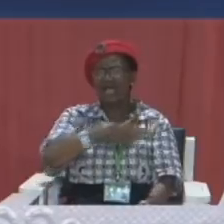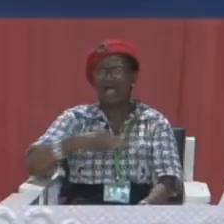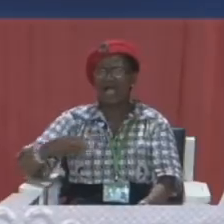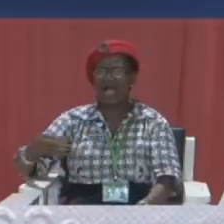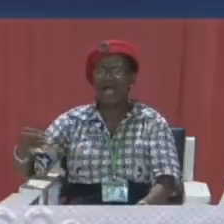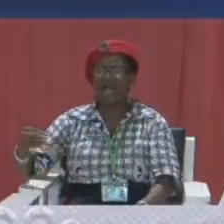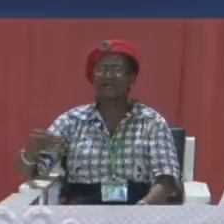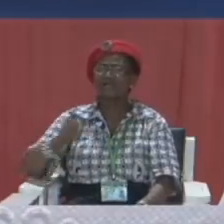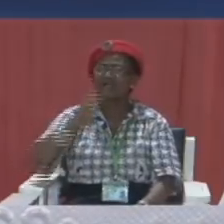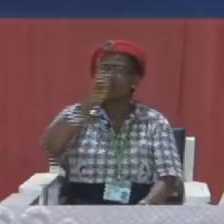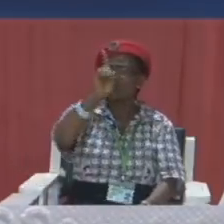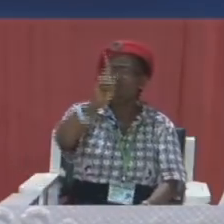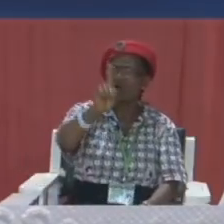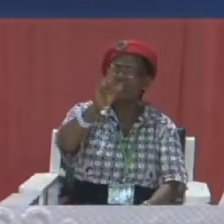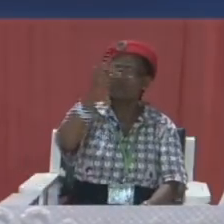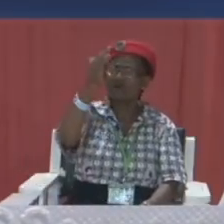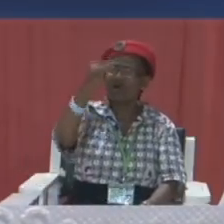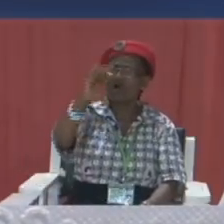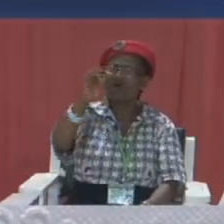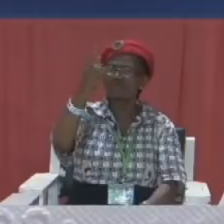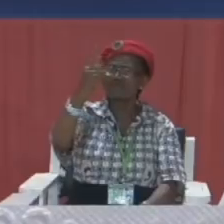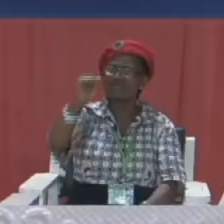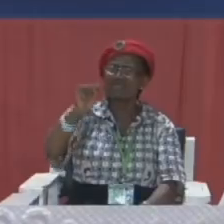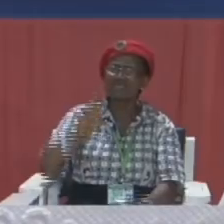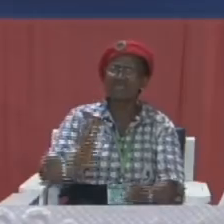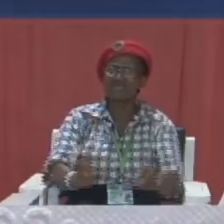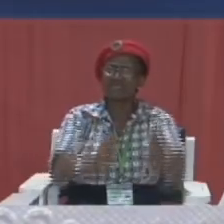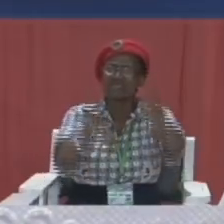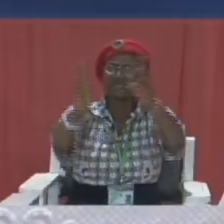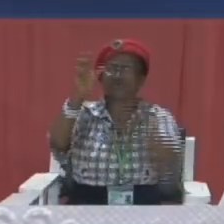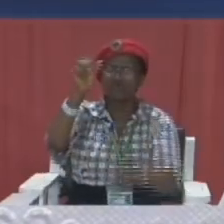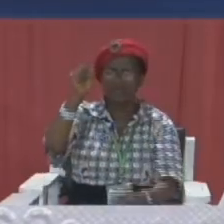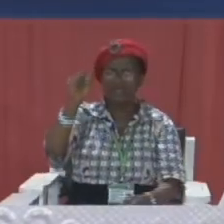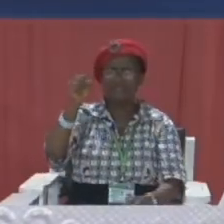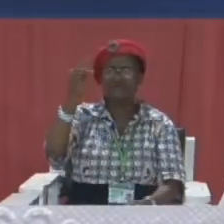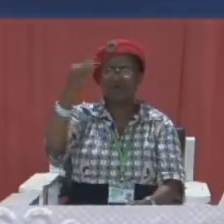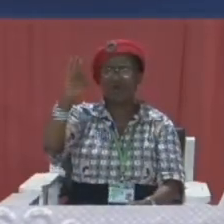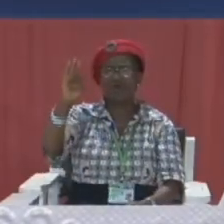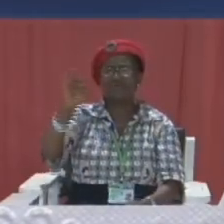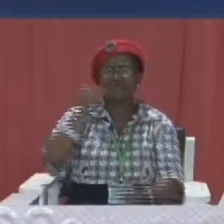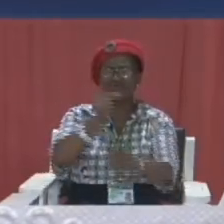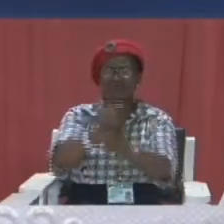one of the ways of getting joy